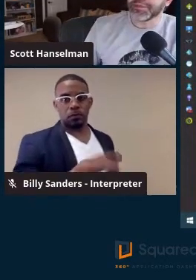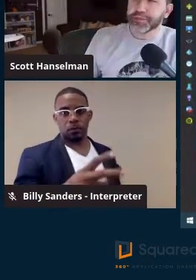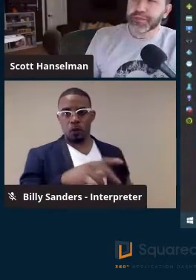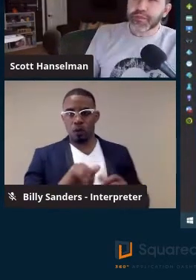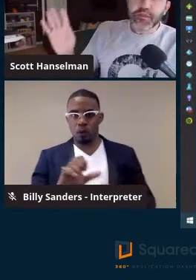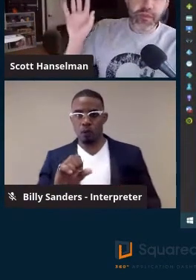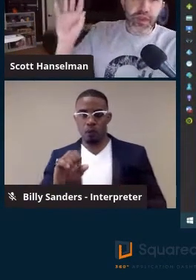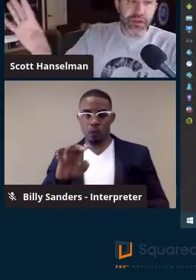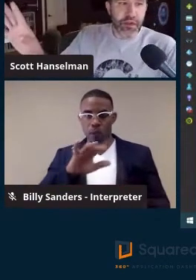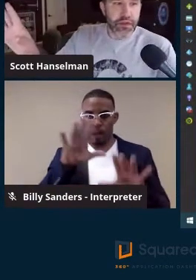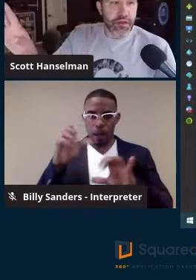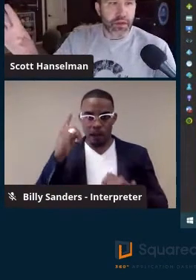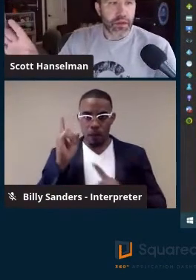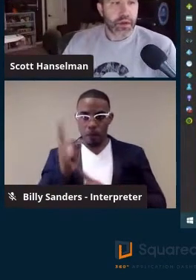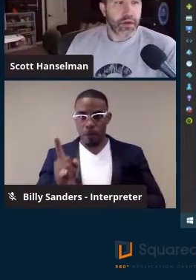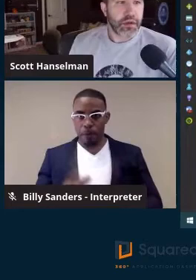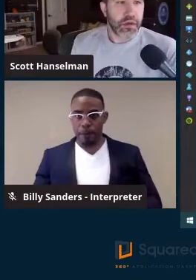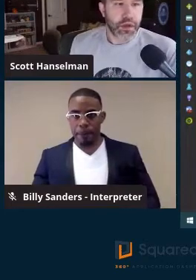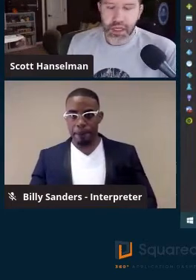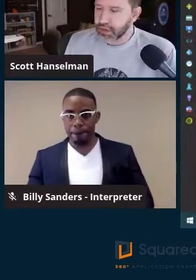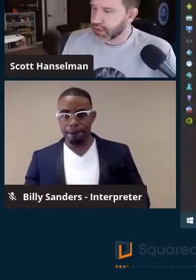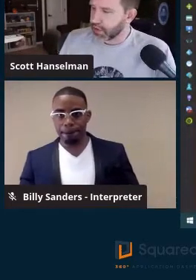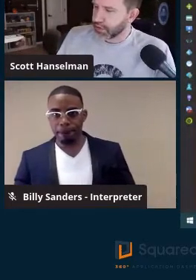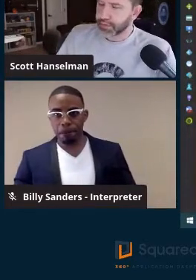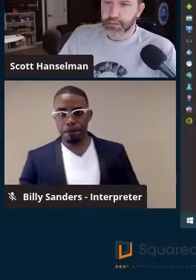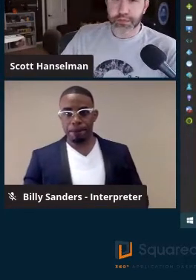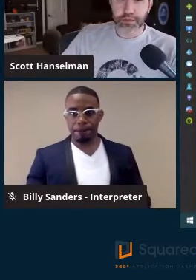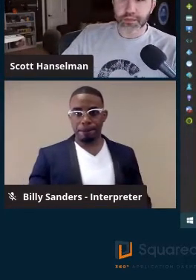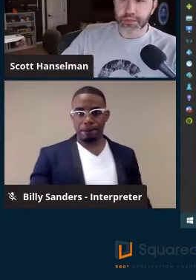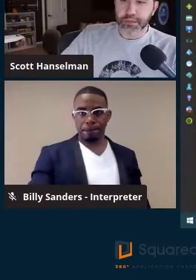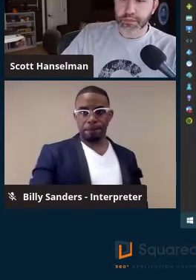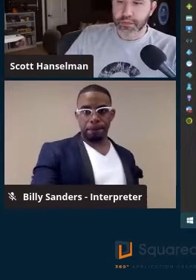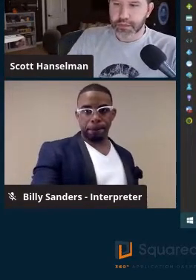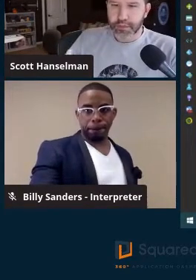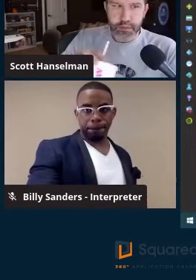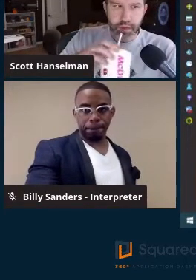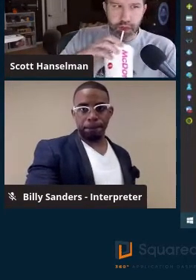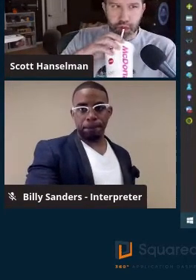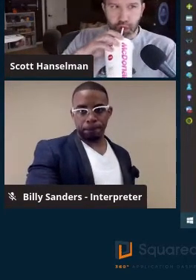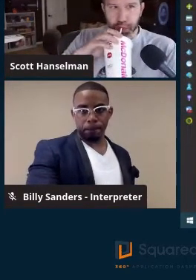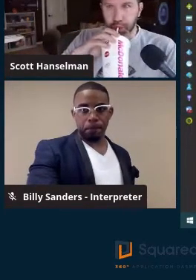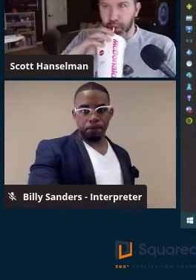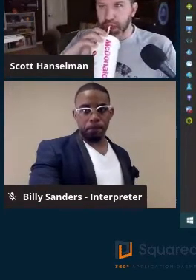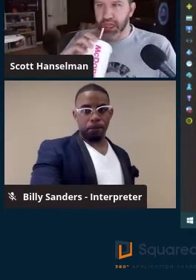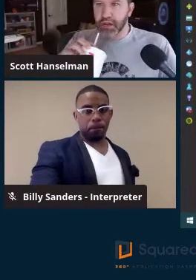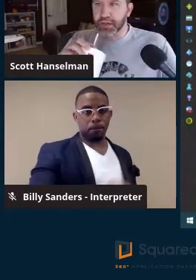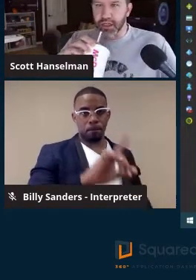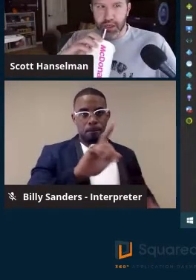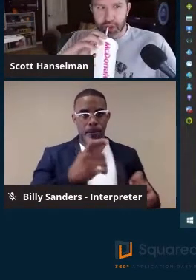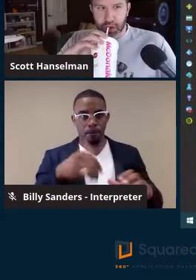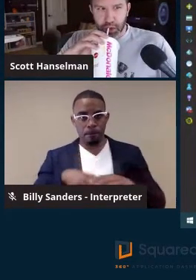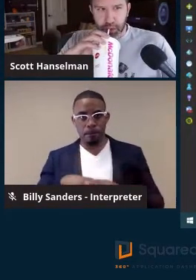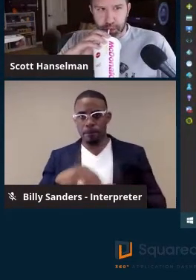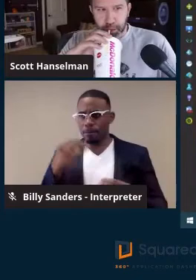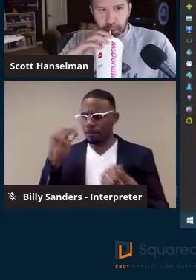moment. Hi, Scott. Yes, sir. Questions are coming in.